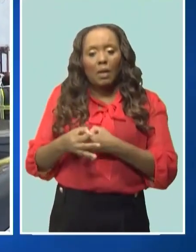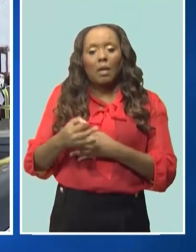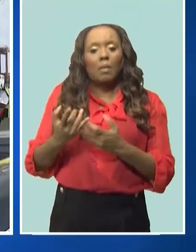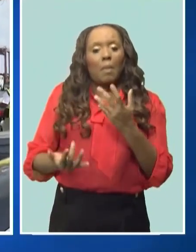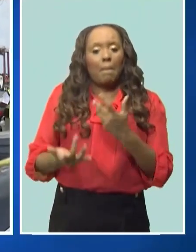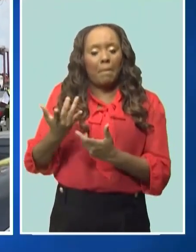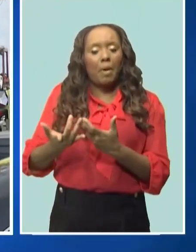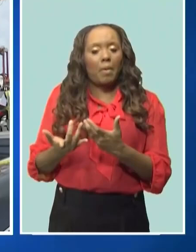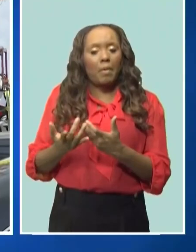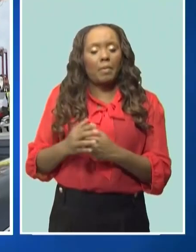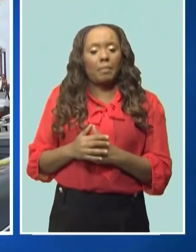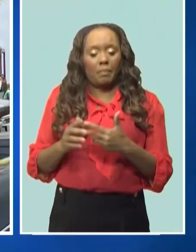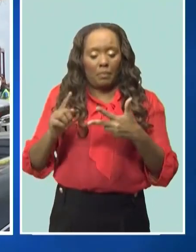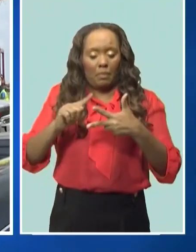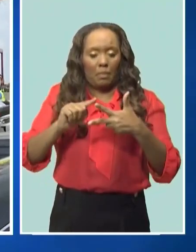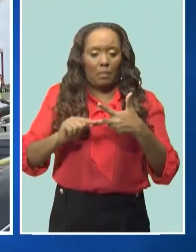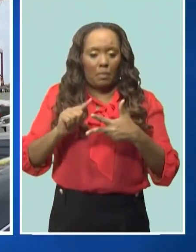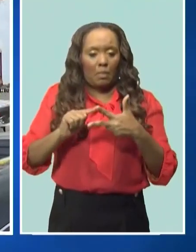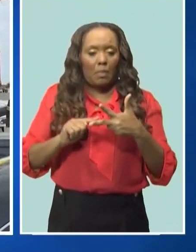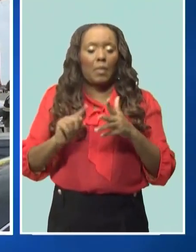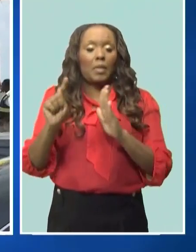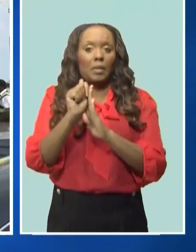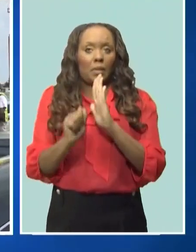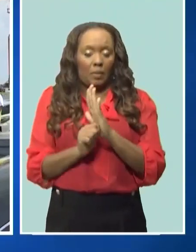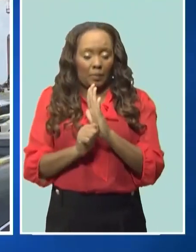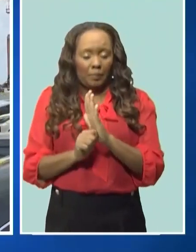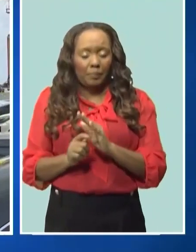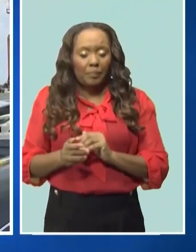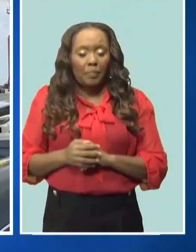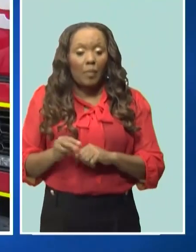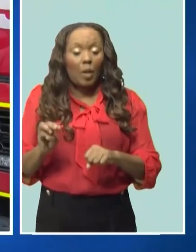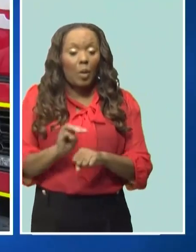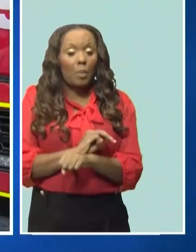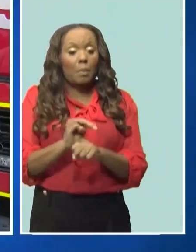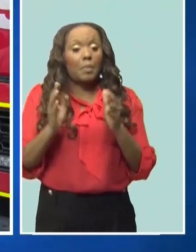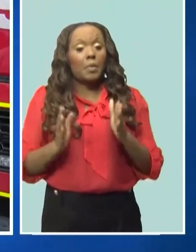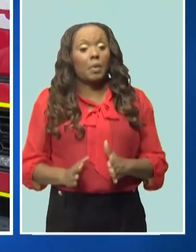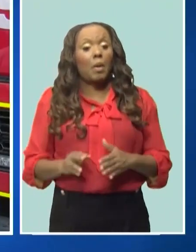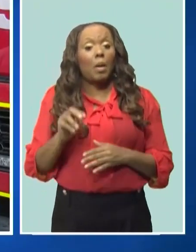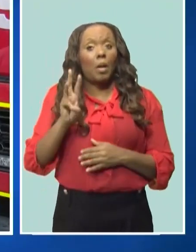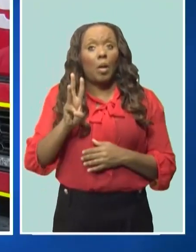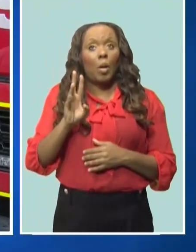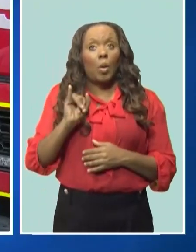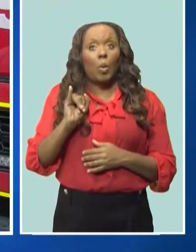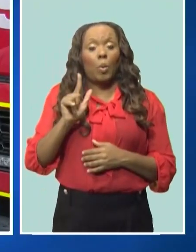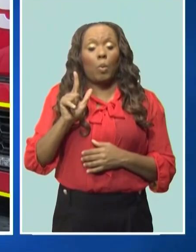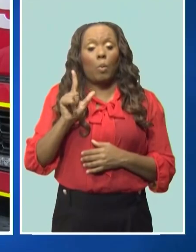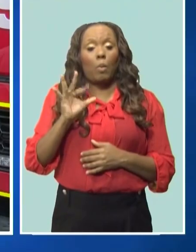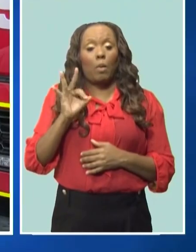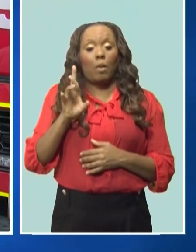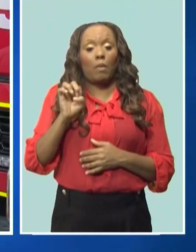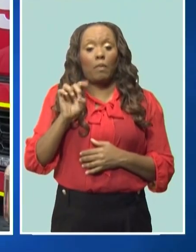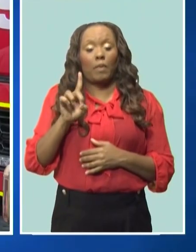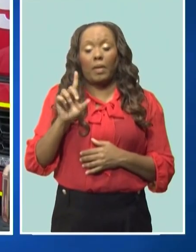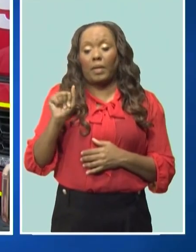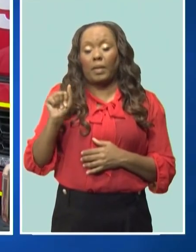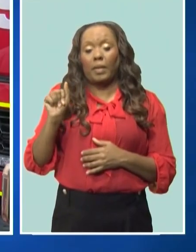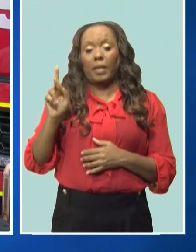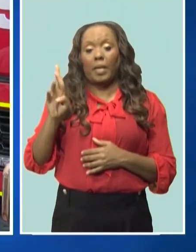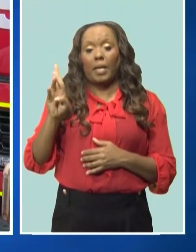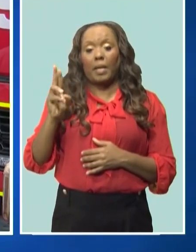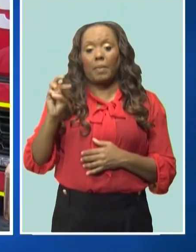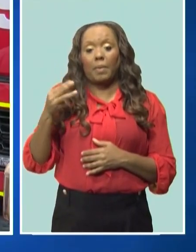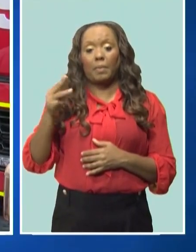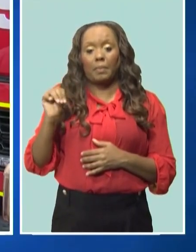the Bridgetown area. Minister of Home Affairs, Information and Public Affairs, Wilfred Abrams, says the tenders will be on the road as soon as